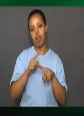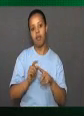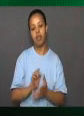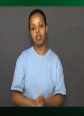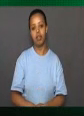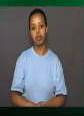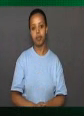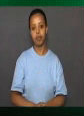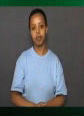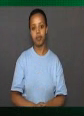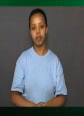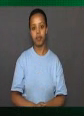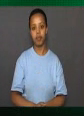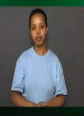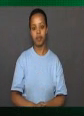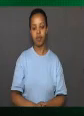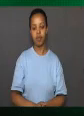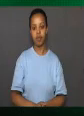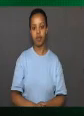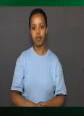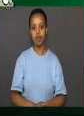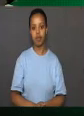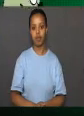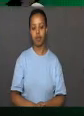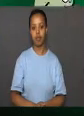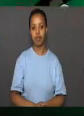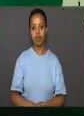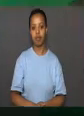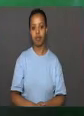Let's get back to our lesson.